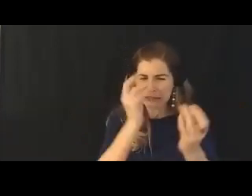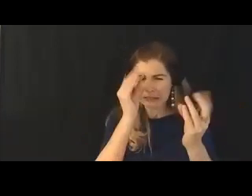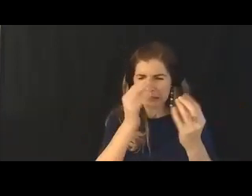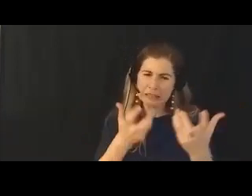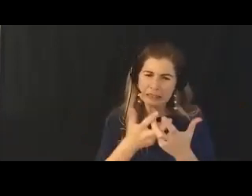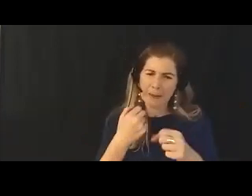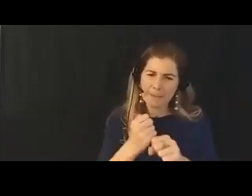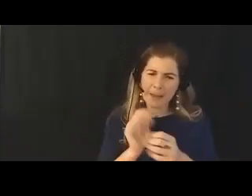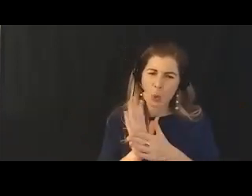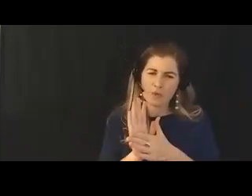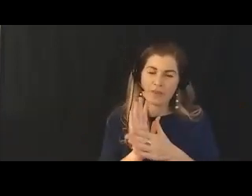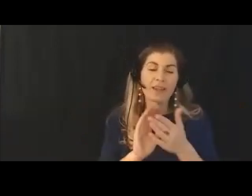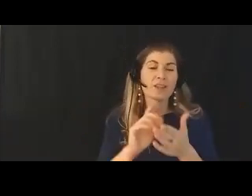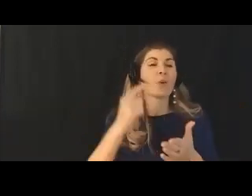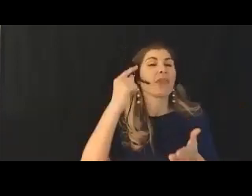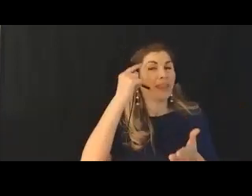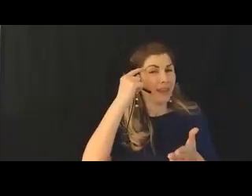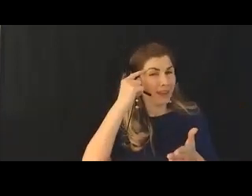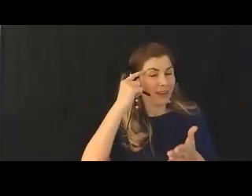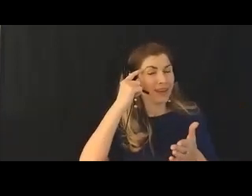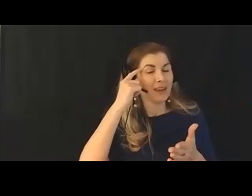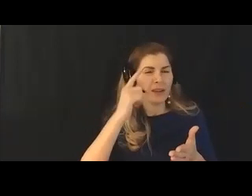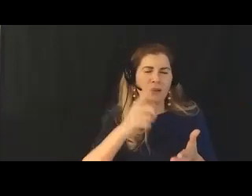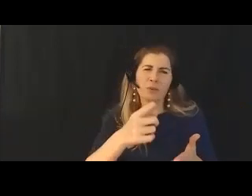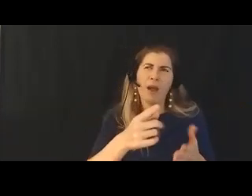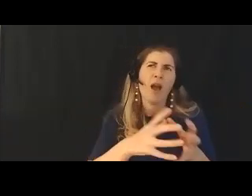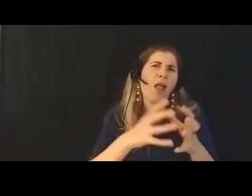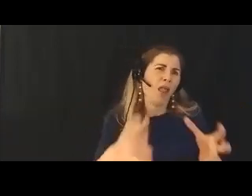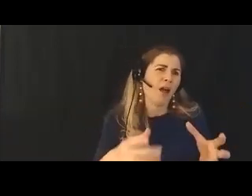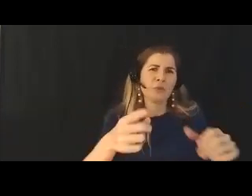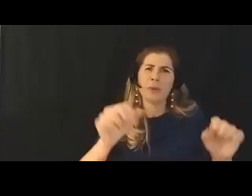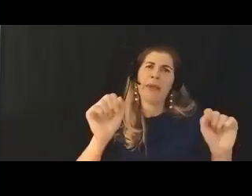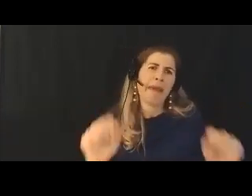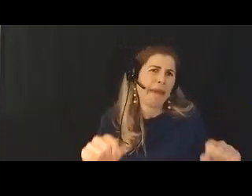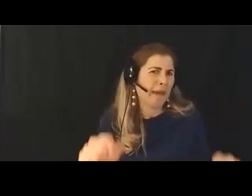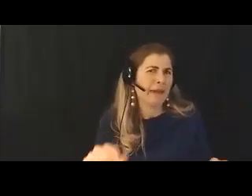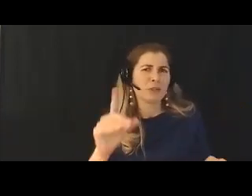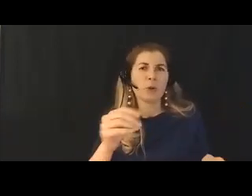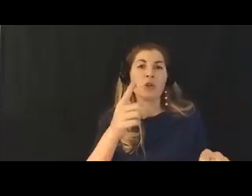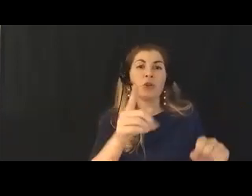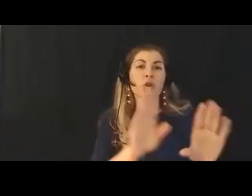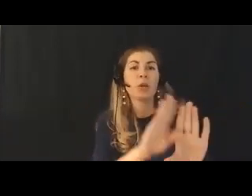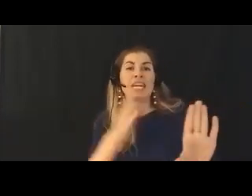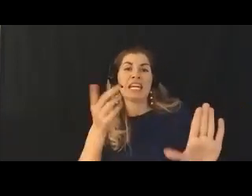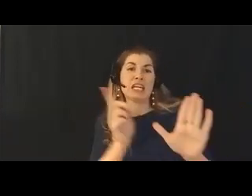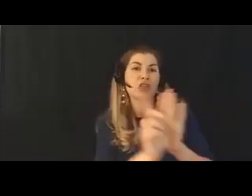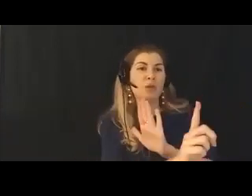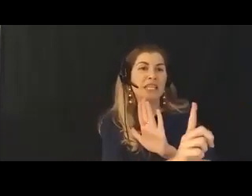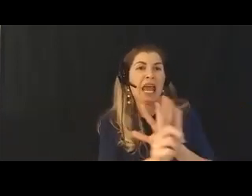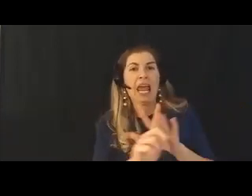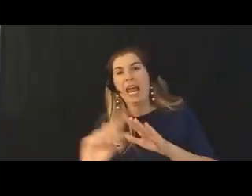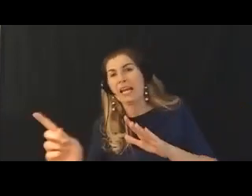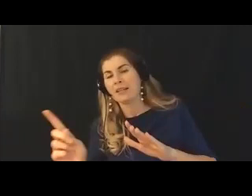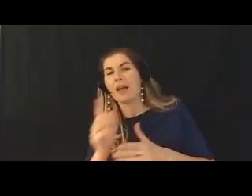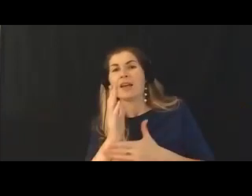you're presenting things virtually, because there is a lot you can do. You know, you can do entrances and exits even, where you have people off